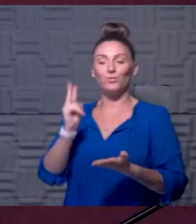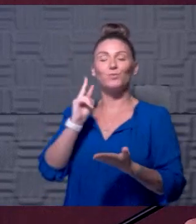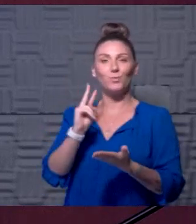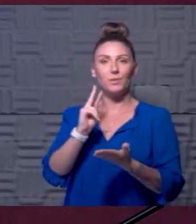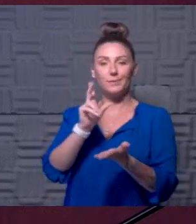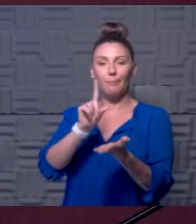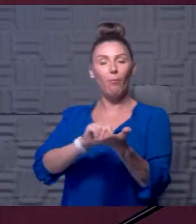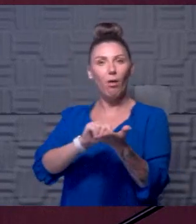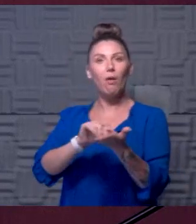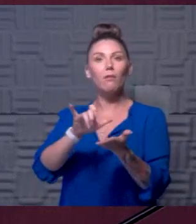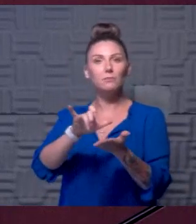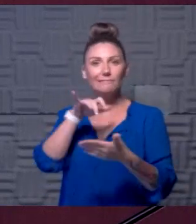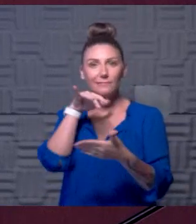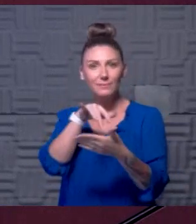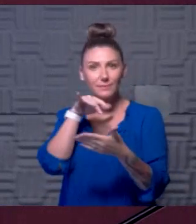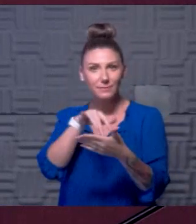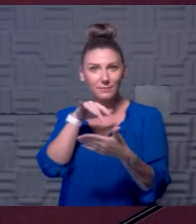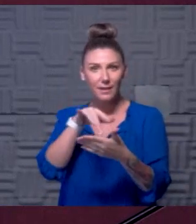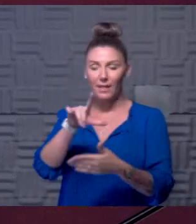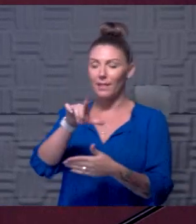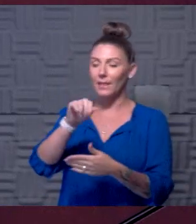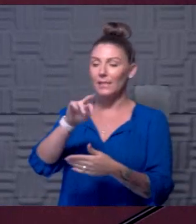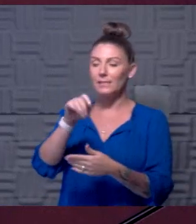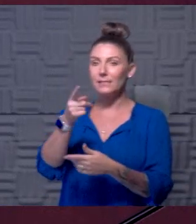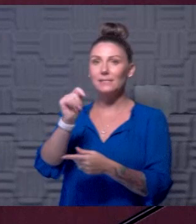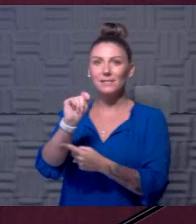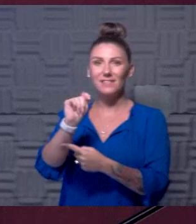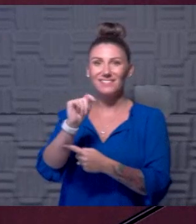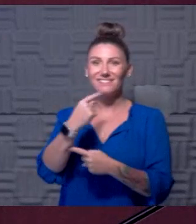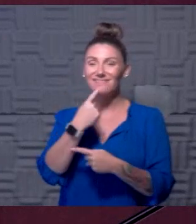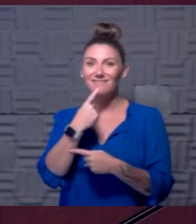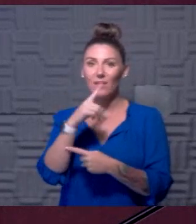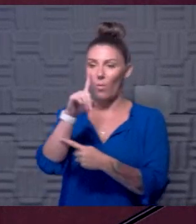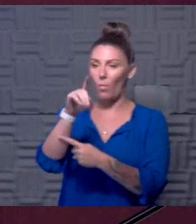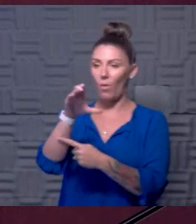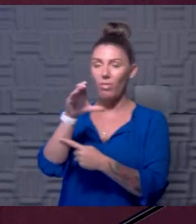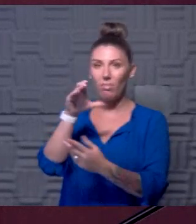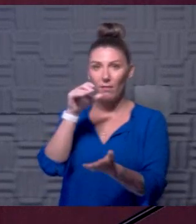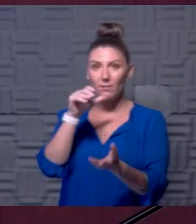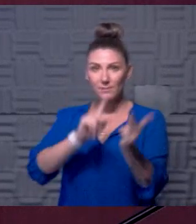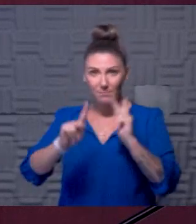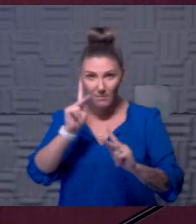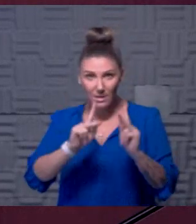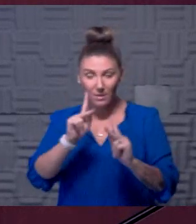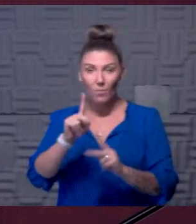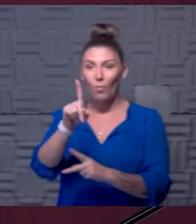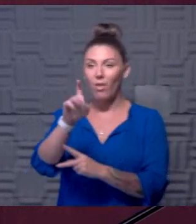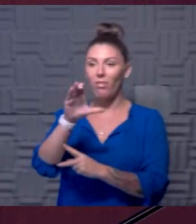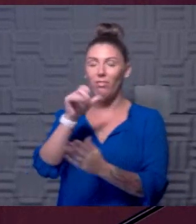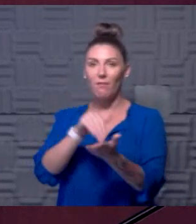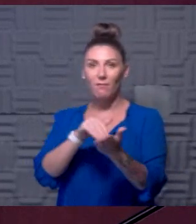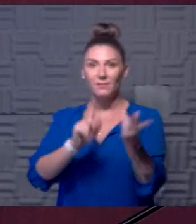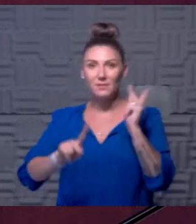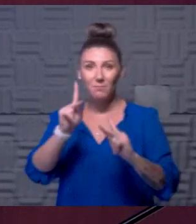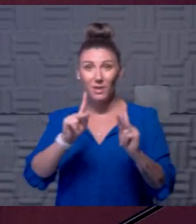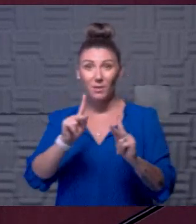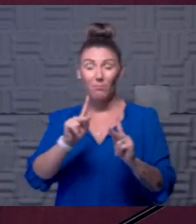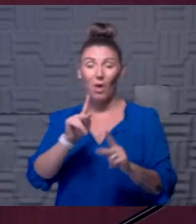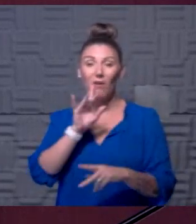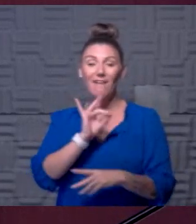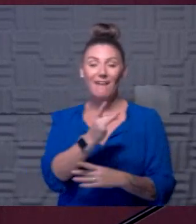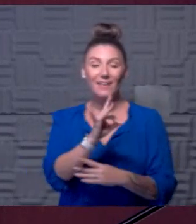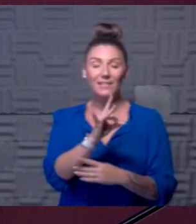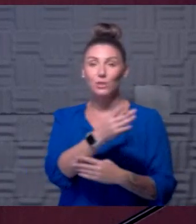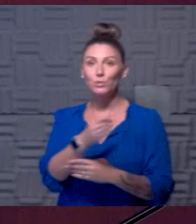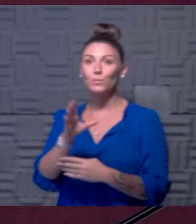published this pivotal study in Lancet, which said in 1,000 individuals, healthy individuals, 18 to 55 years of